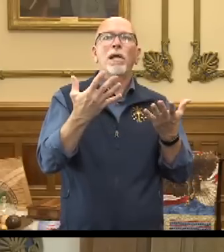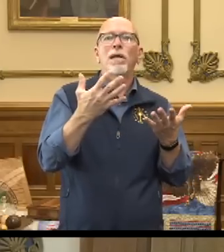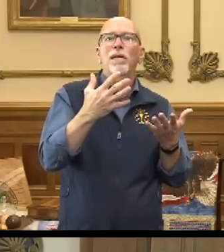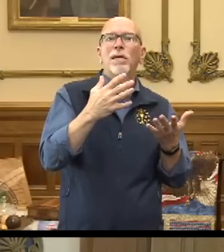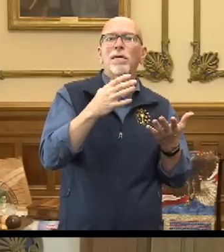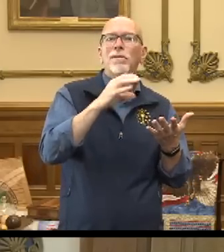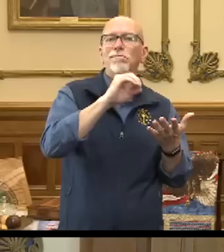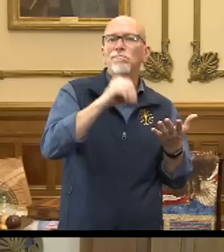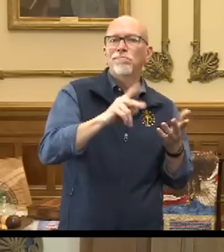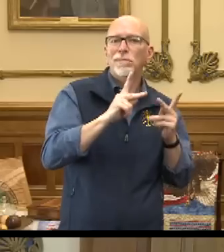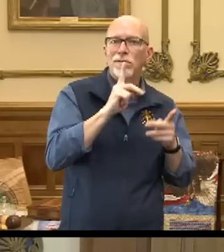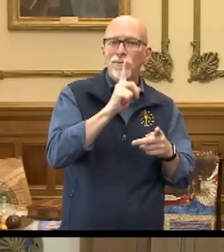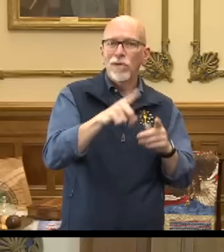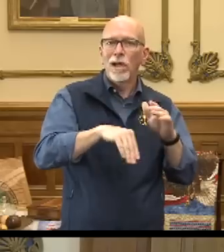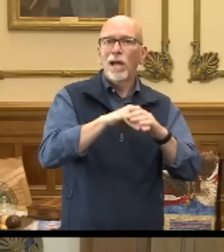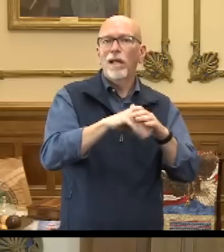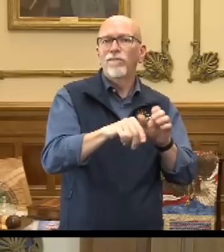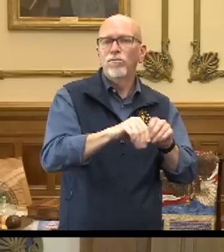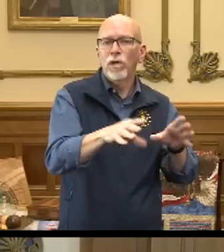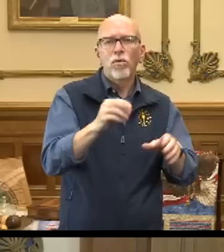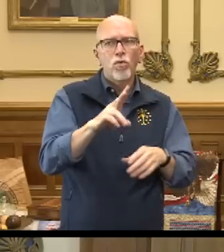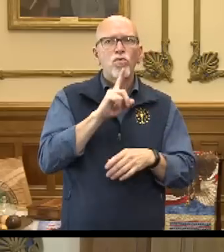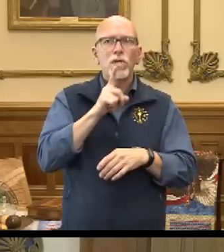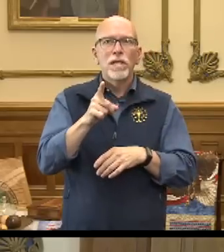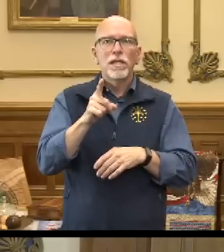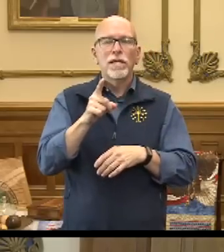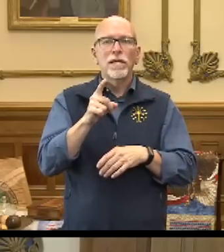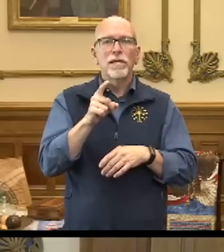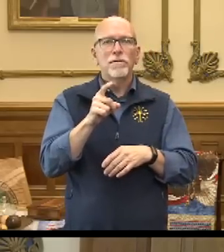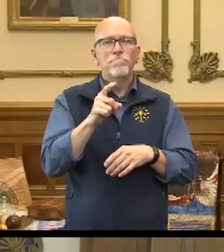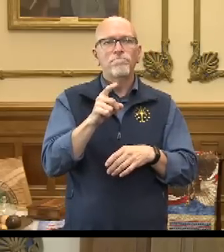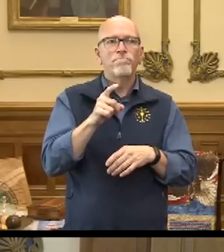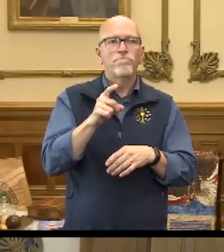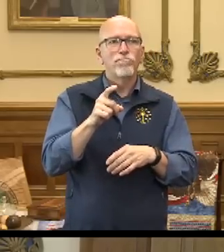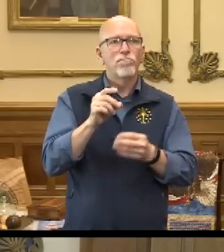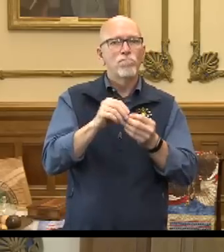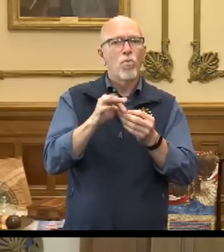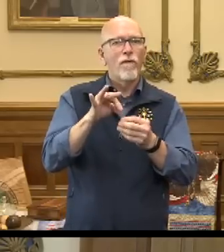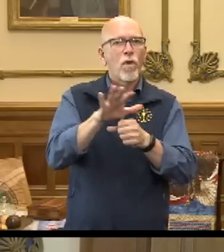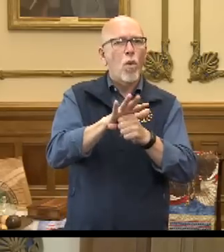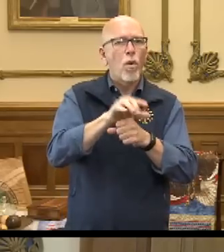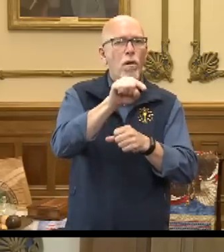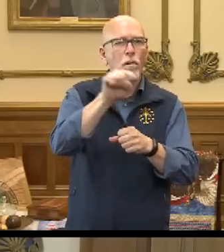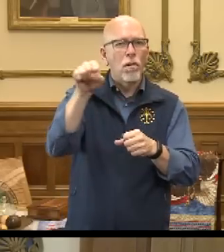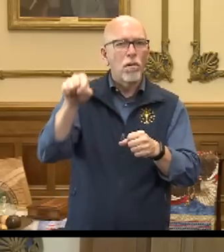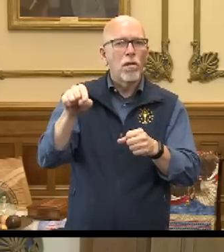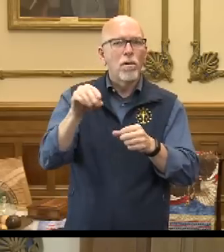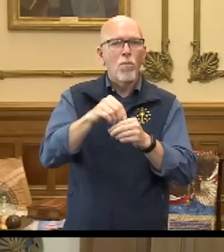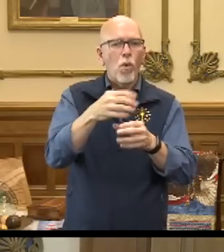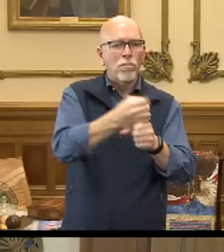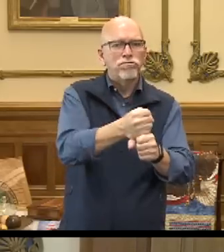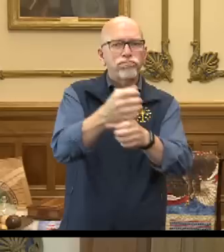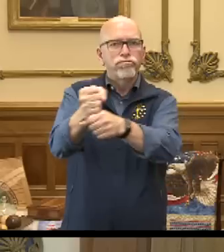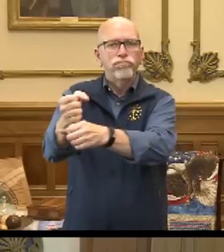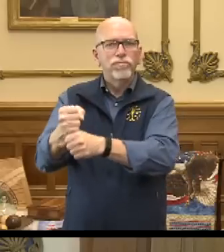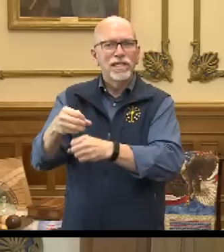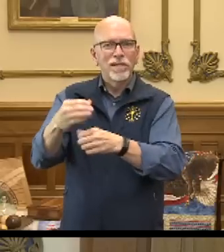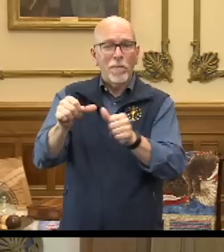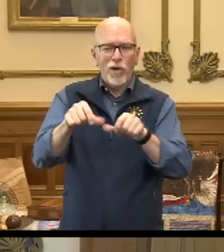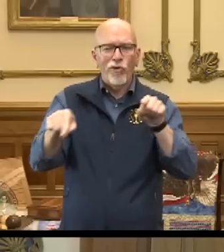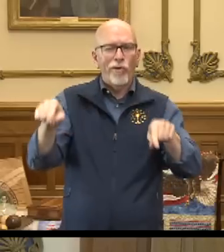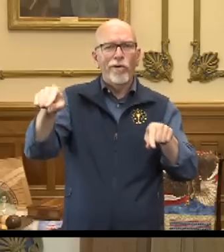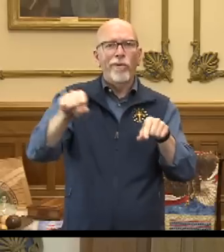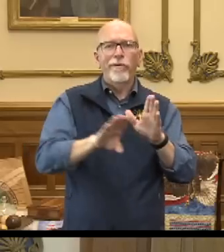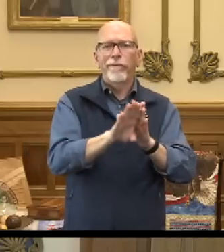a maximum cap of COVID spread, or if it's really been more localized and compressed in a few areas with things